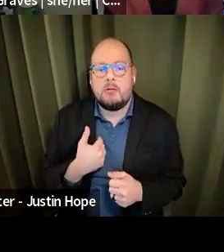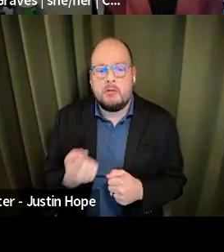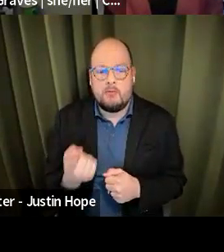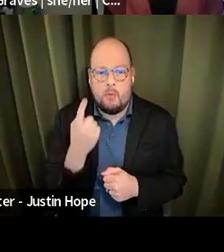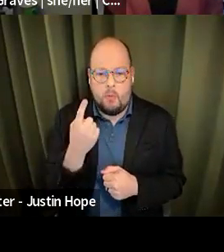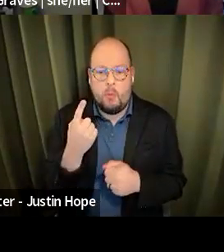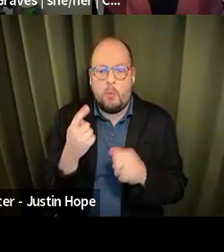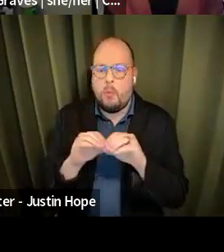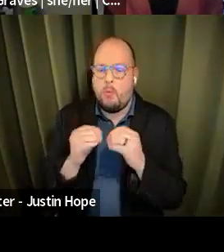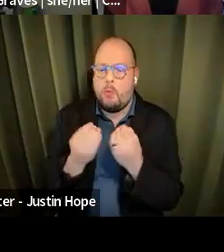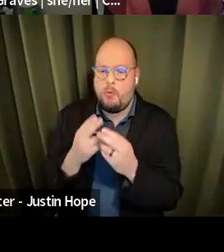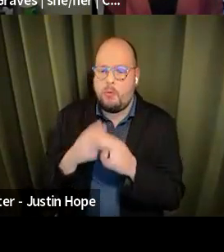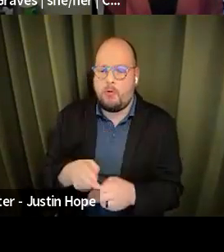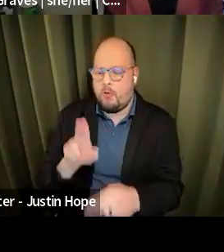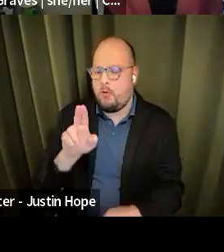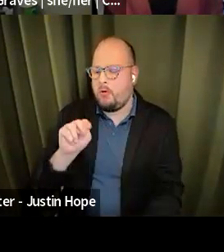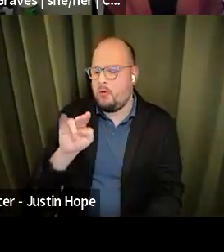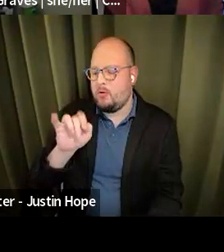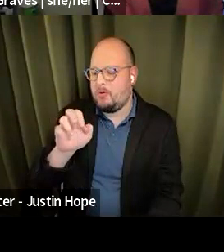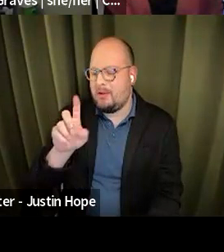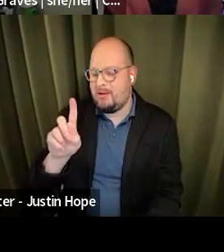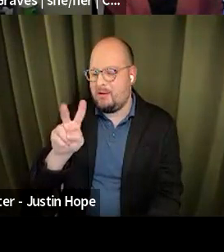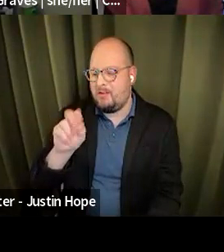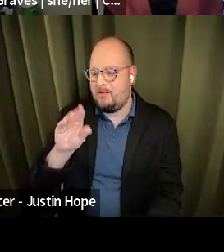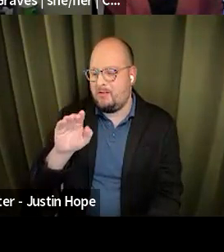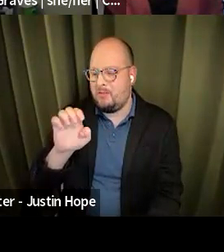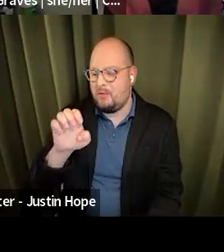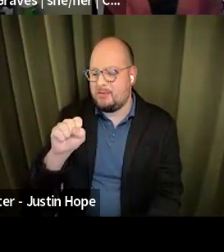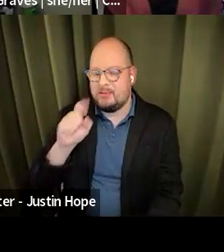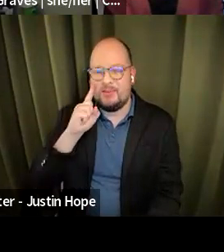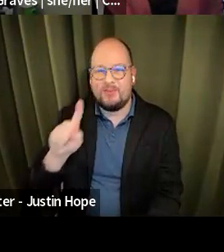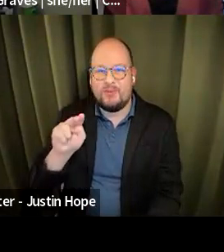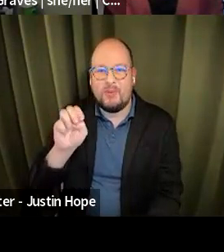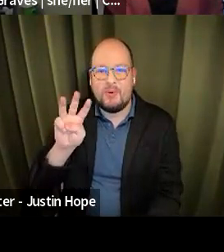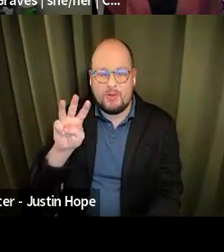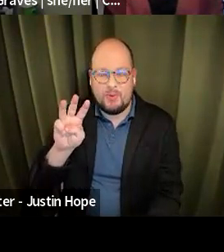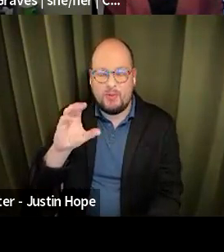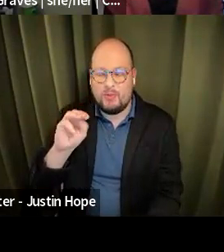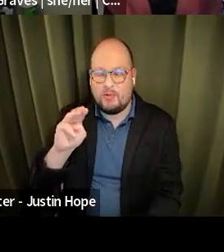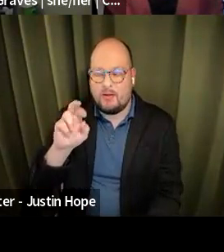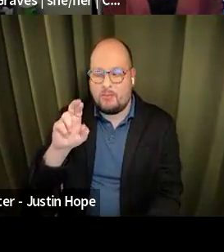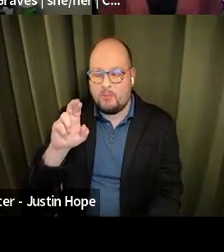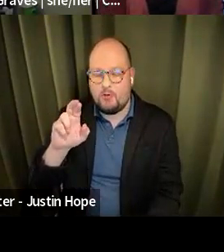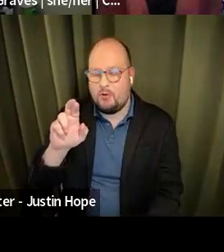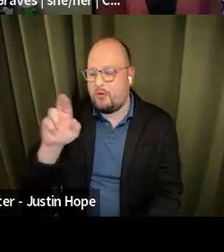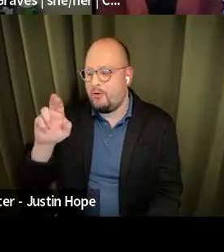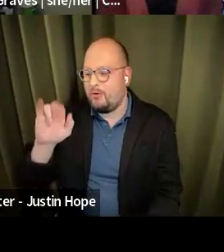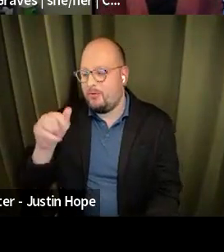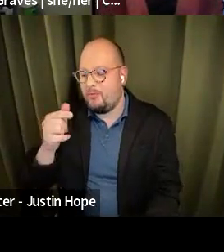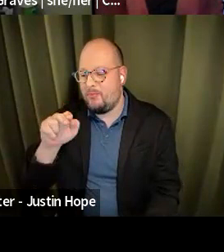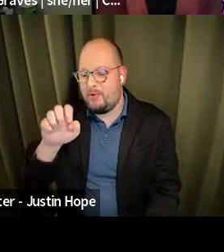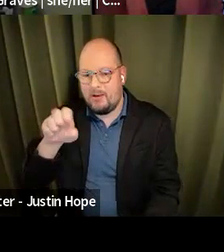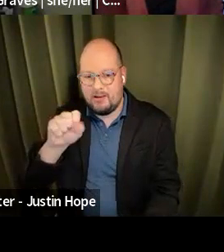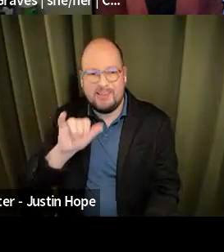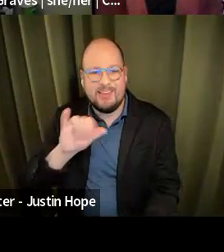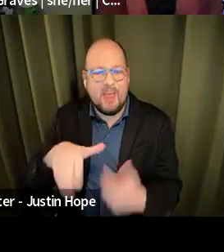Newcomer Rights, and they were formed out of the university main campus. And they created this nonprofit. Well, we trained